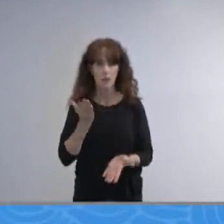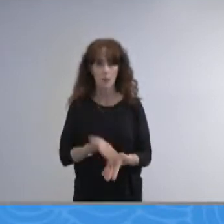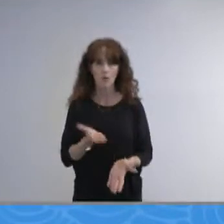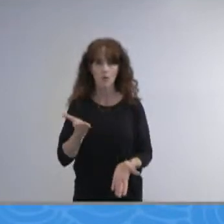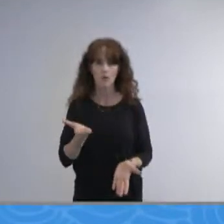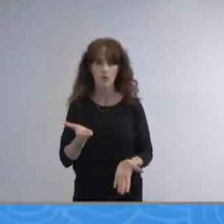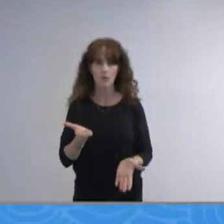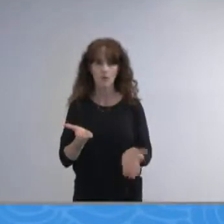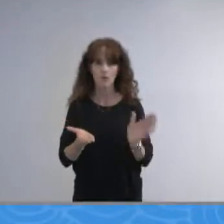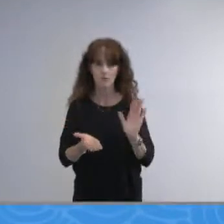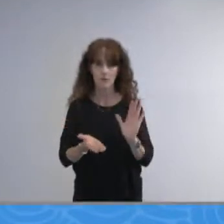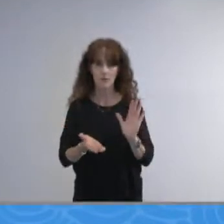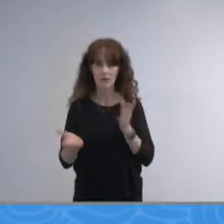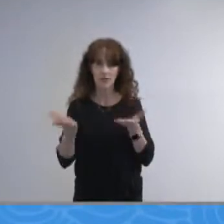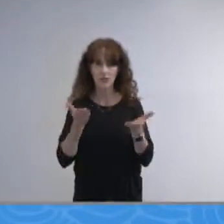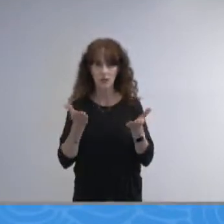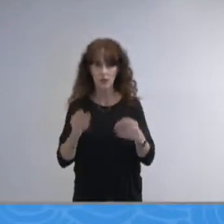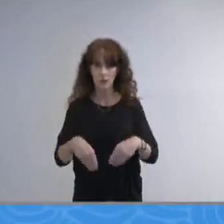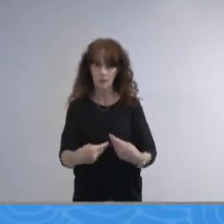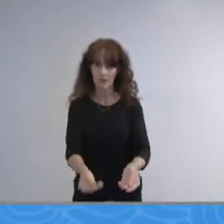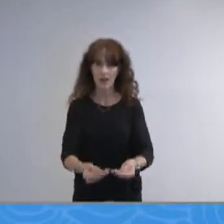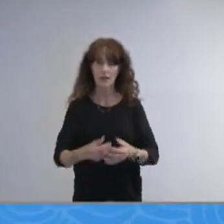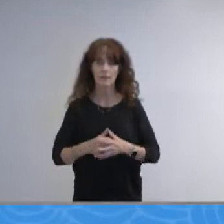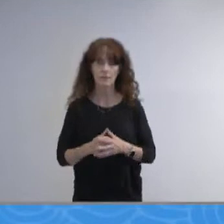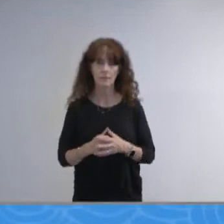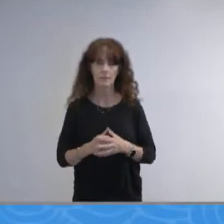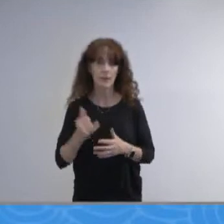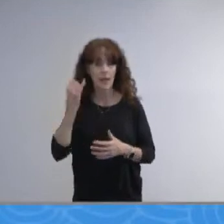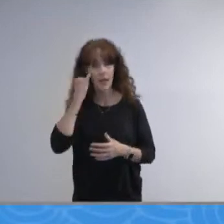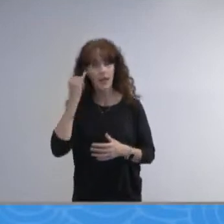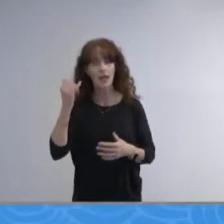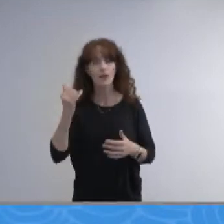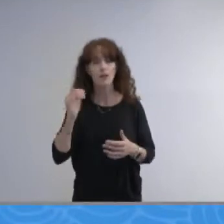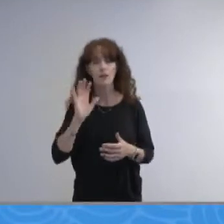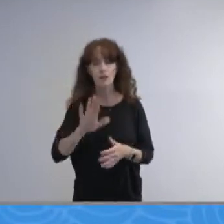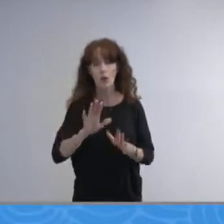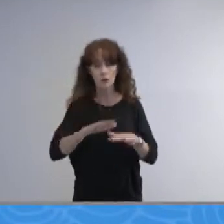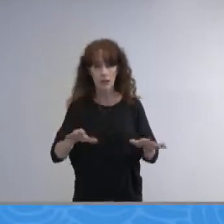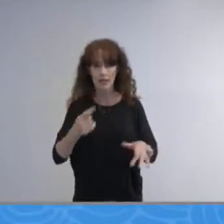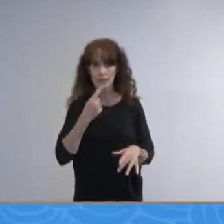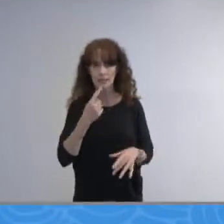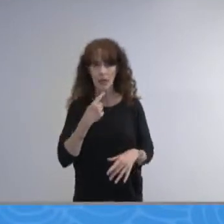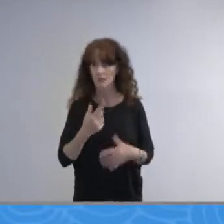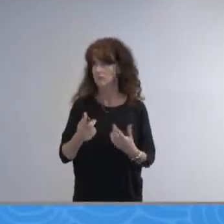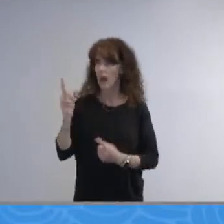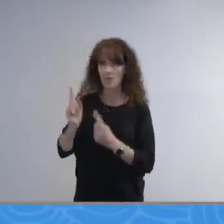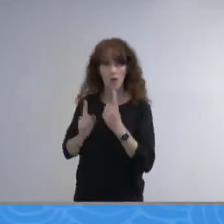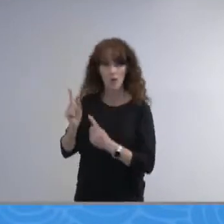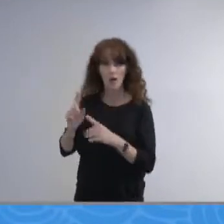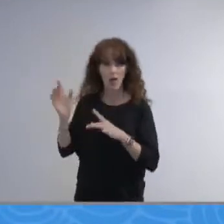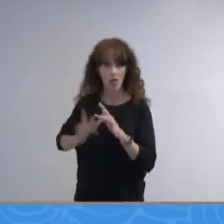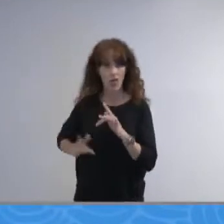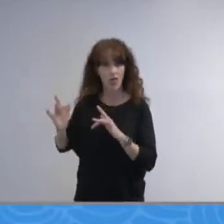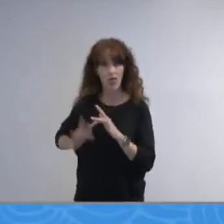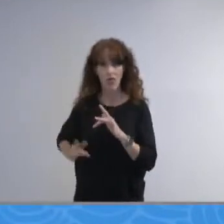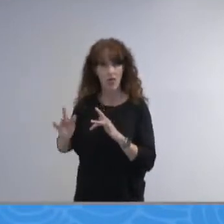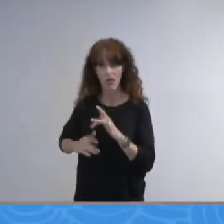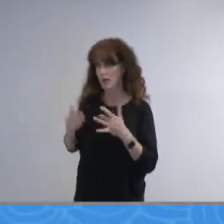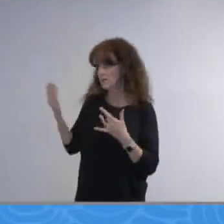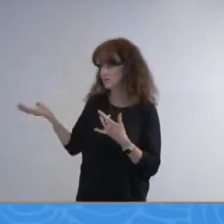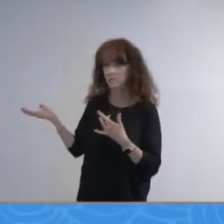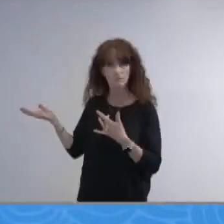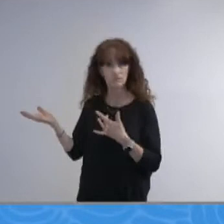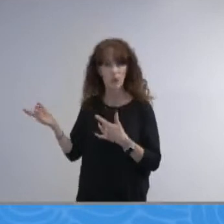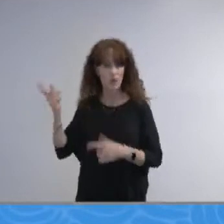that evidence that the service was provided. So if your child's telling you my one-on-one's not showing up, or you